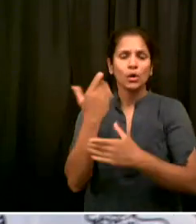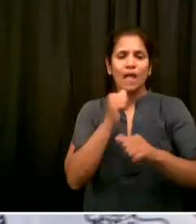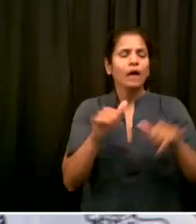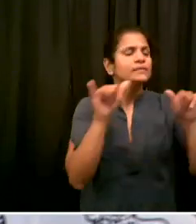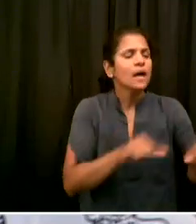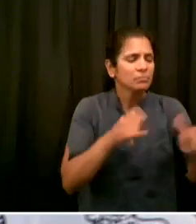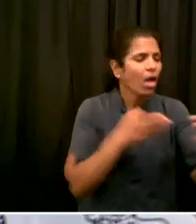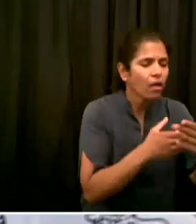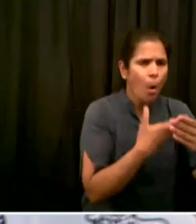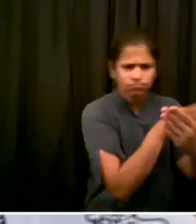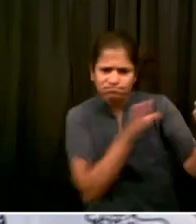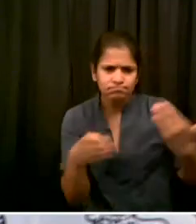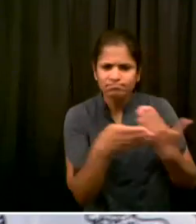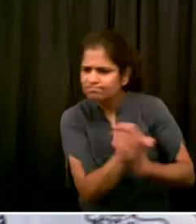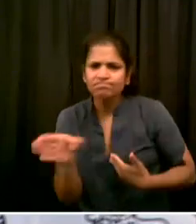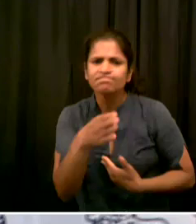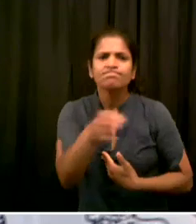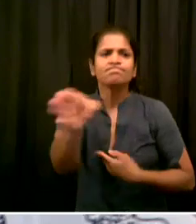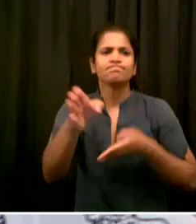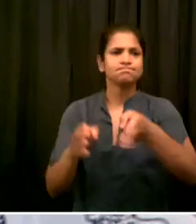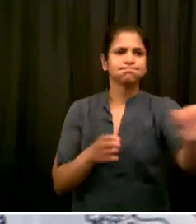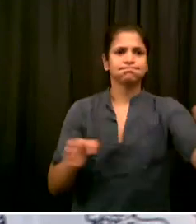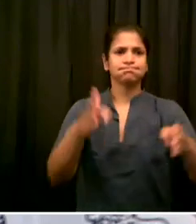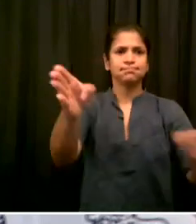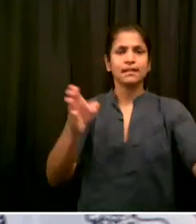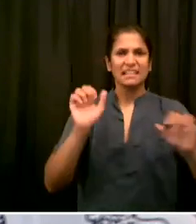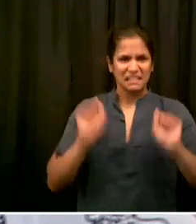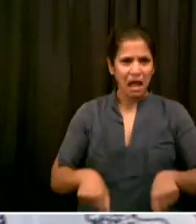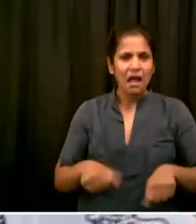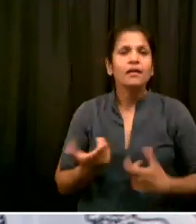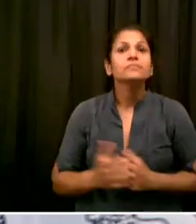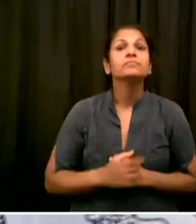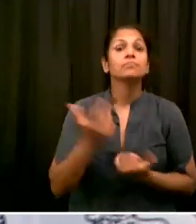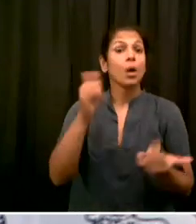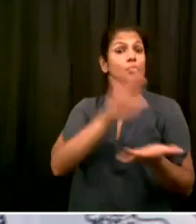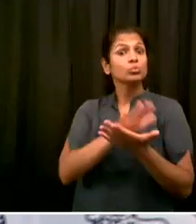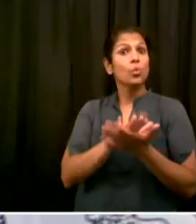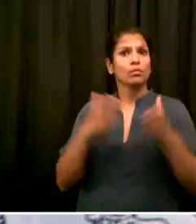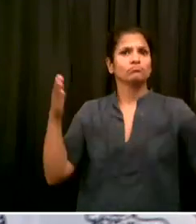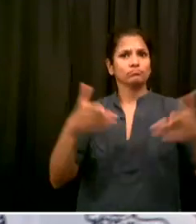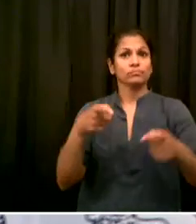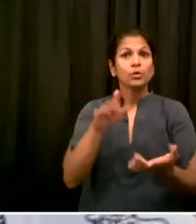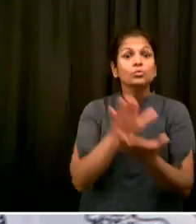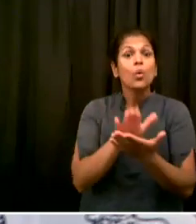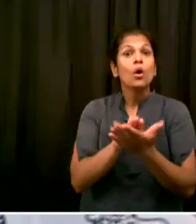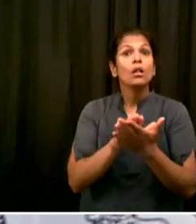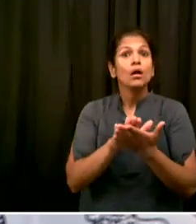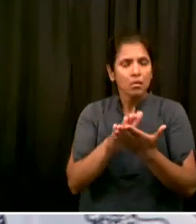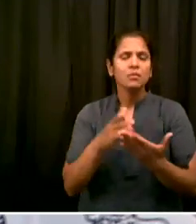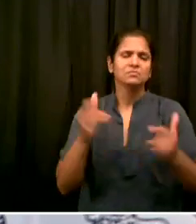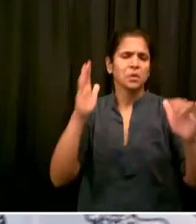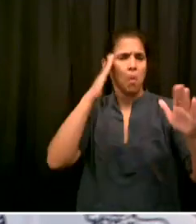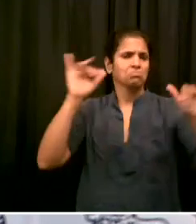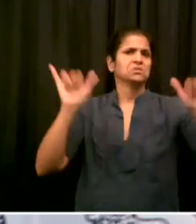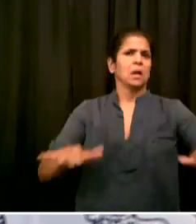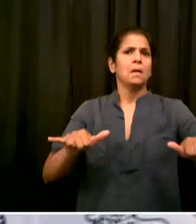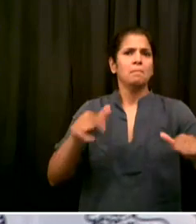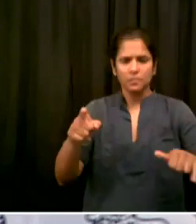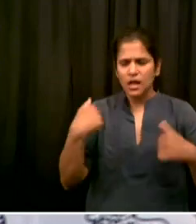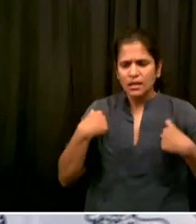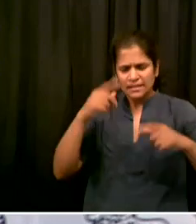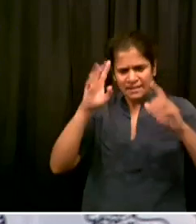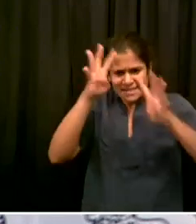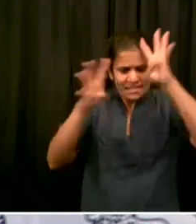improvements as we approach the beginning of our school year. Now, I want to talk about